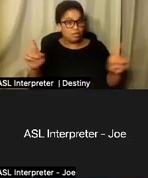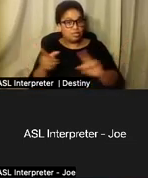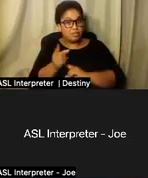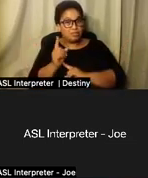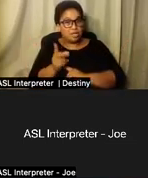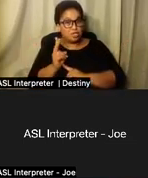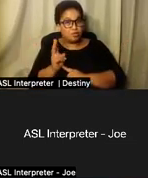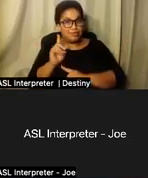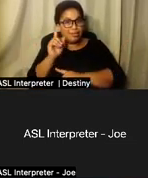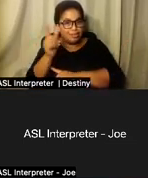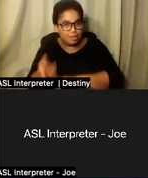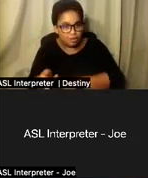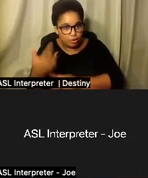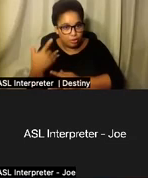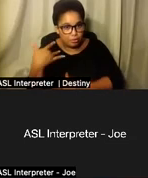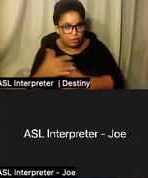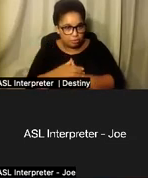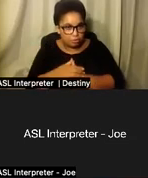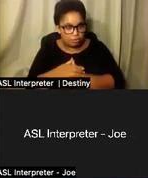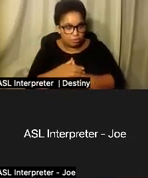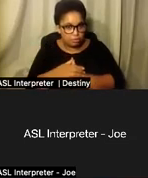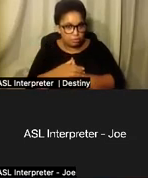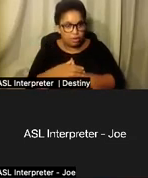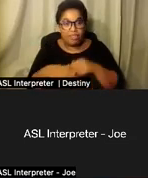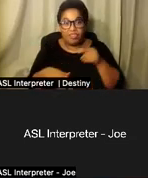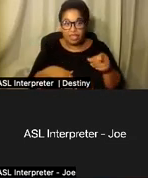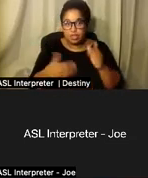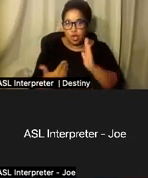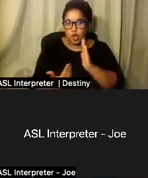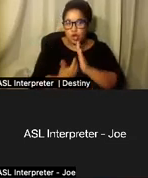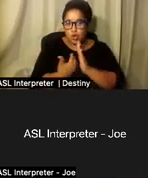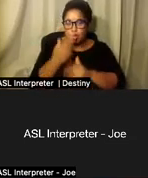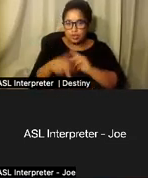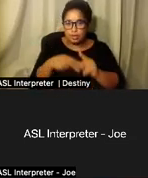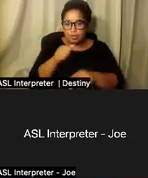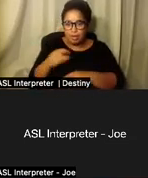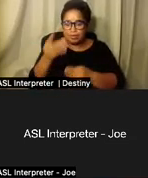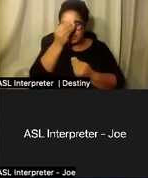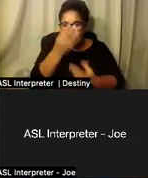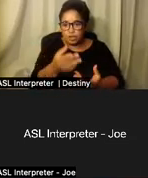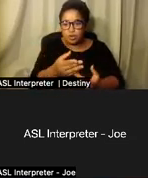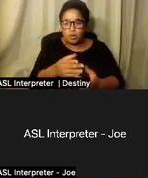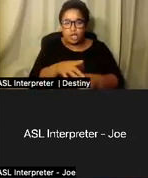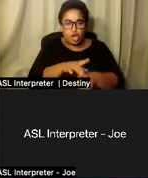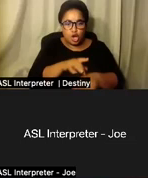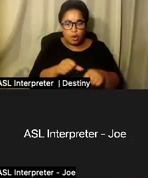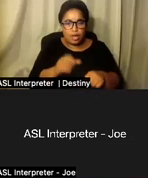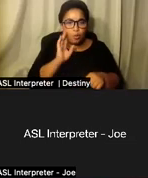after the earthquake in most instances. This is a new type of app which is telling you that the earthquake shaking is on its